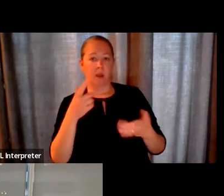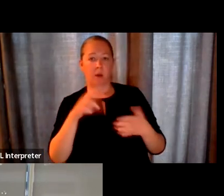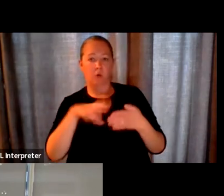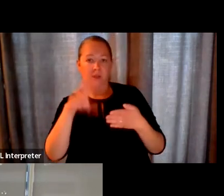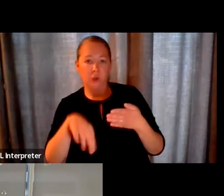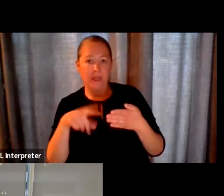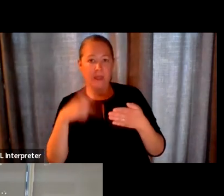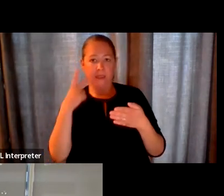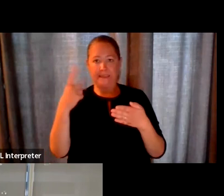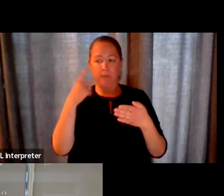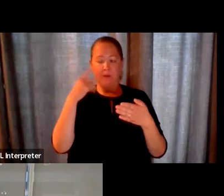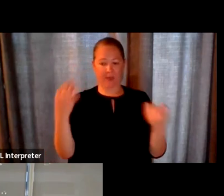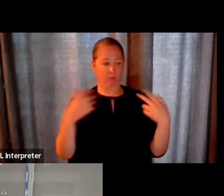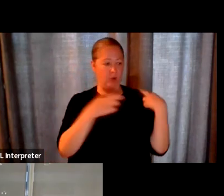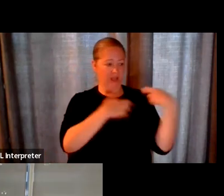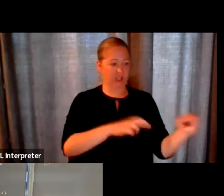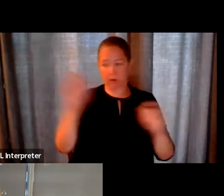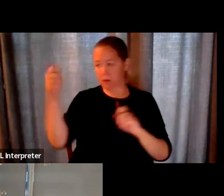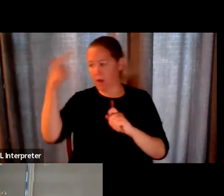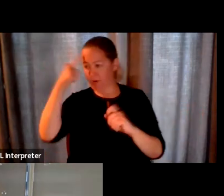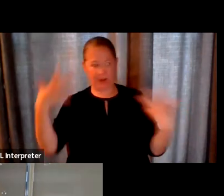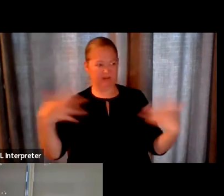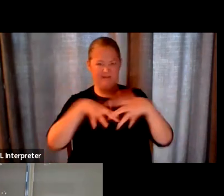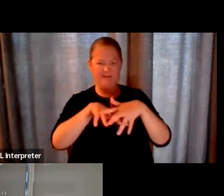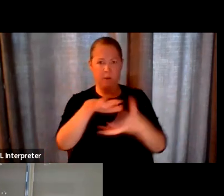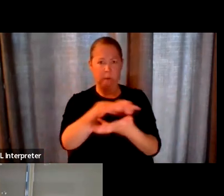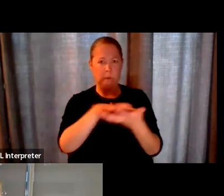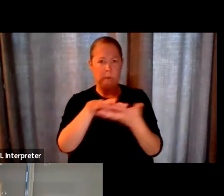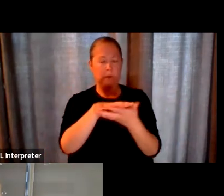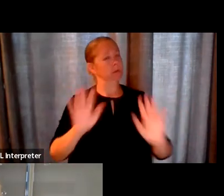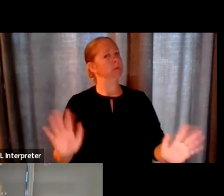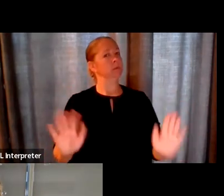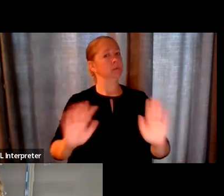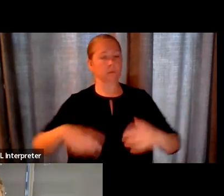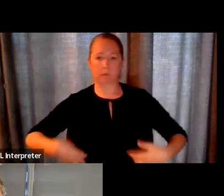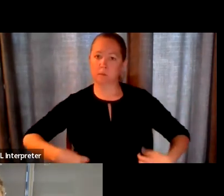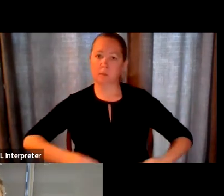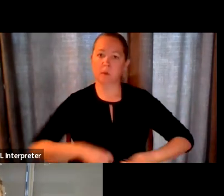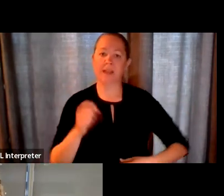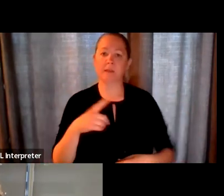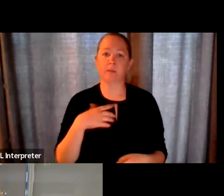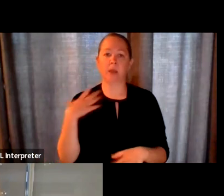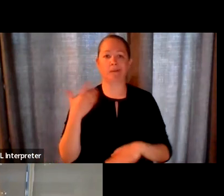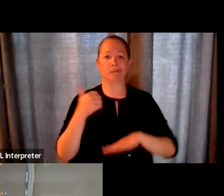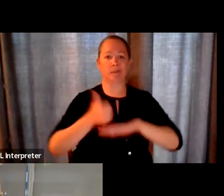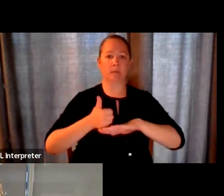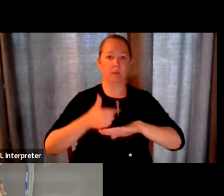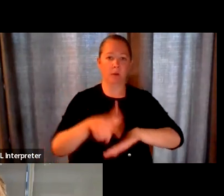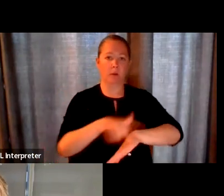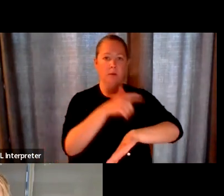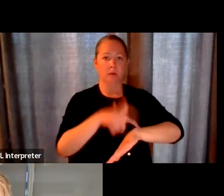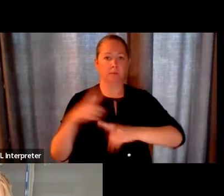too entangled. This has been a test that's been around for a while, although it's been critiqued by conservatives on the court for a very, very long